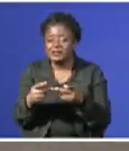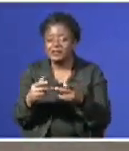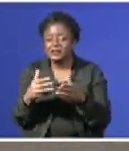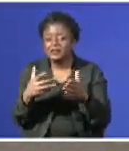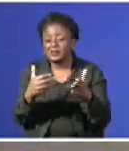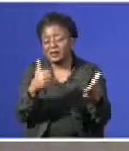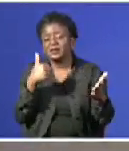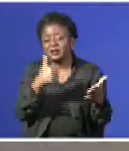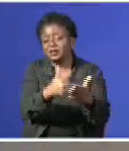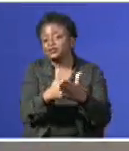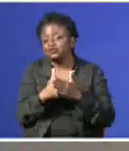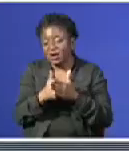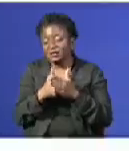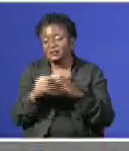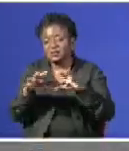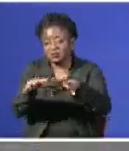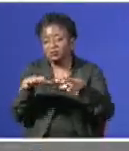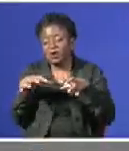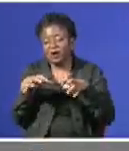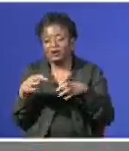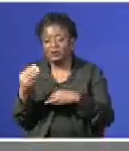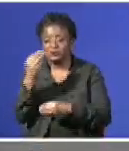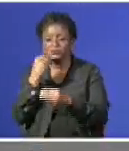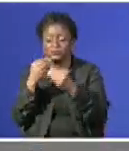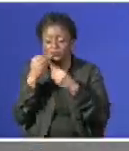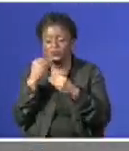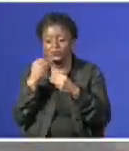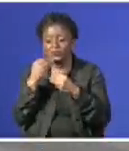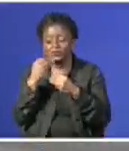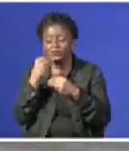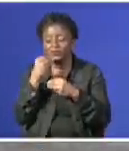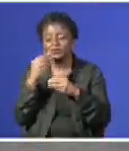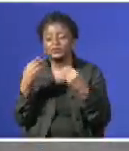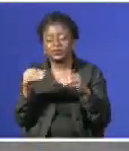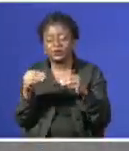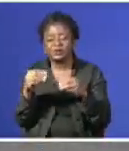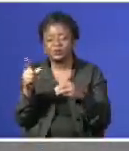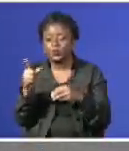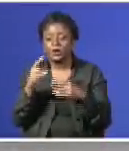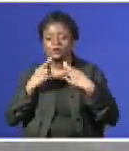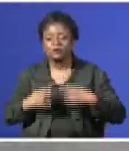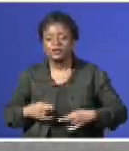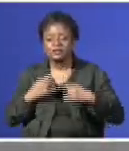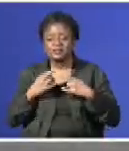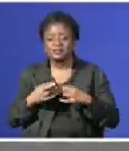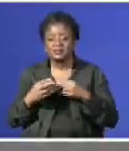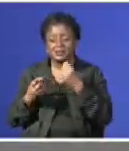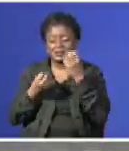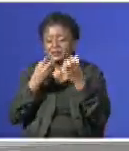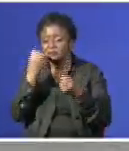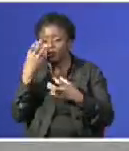the grocery stores. We spoke to a resident who expressed her satisfaction with the loosened restrictions.